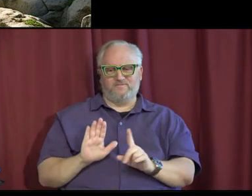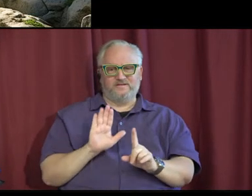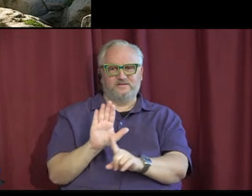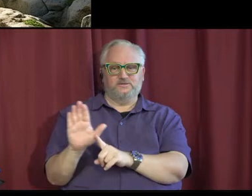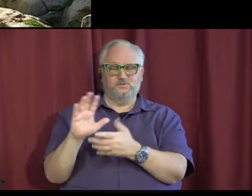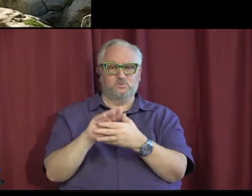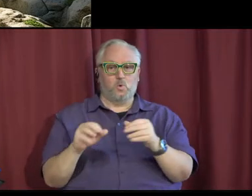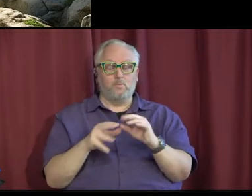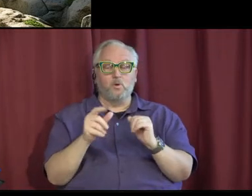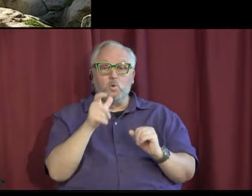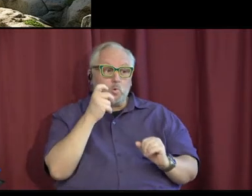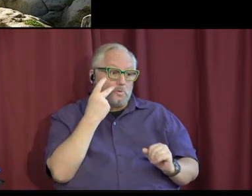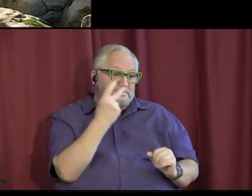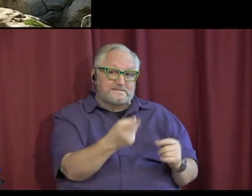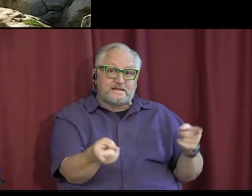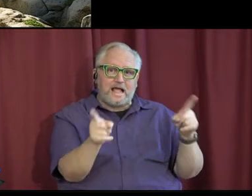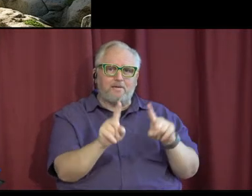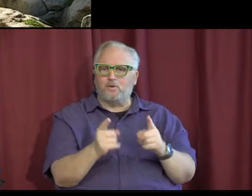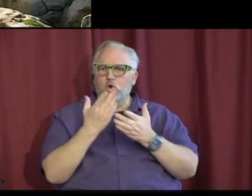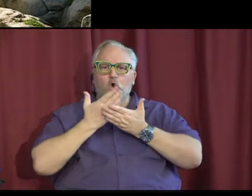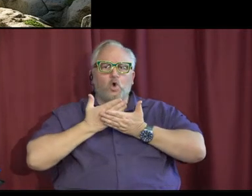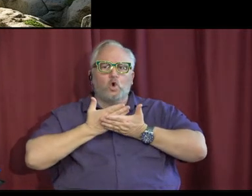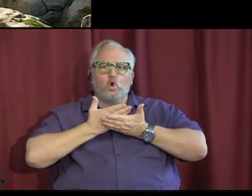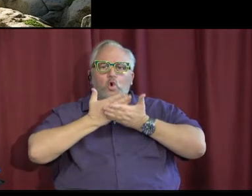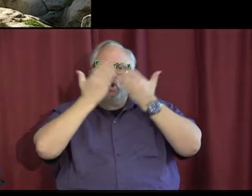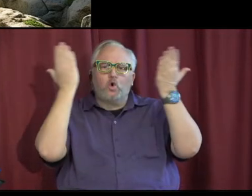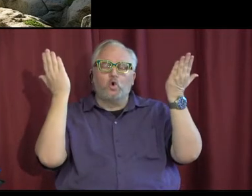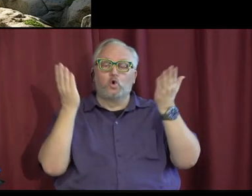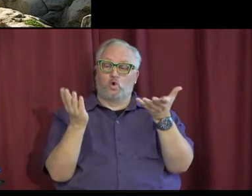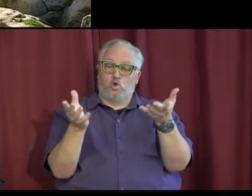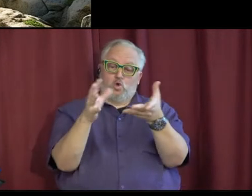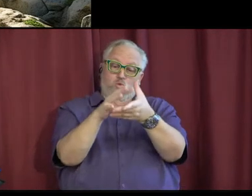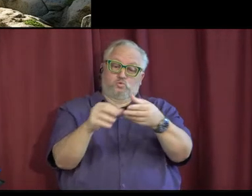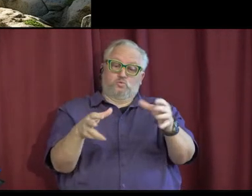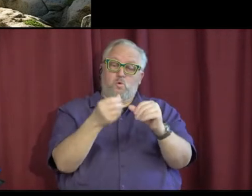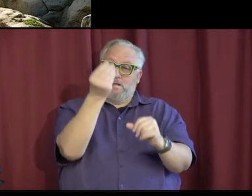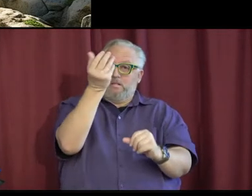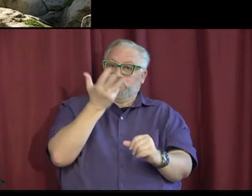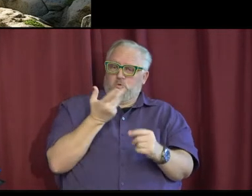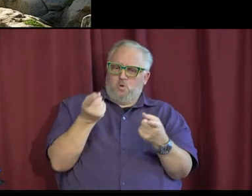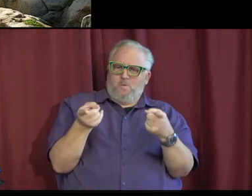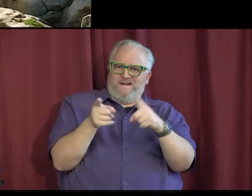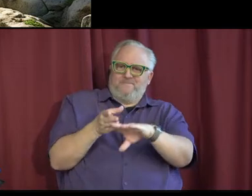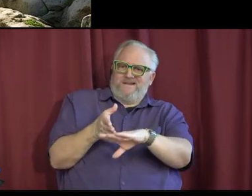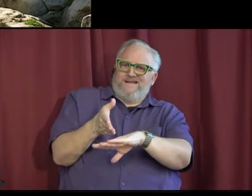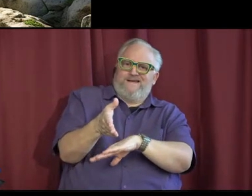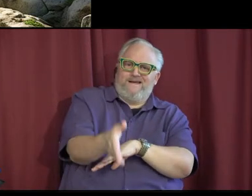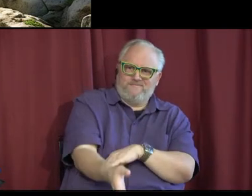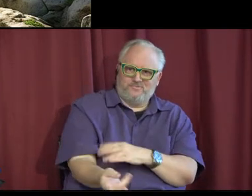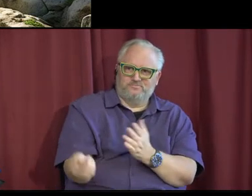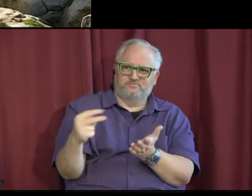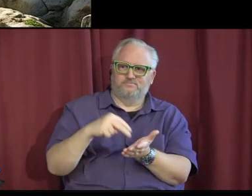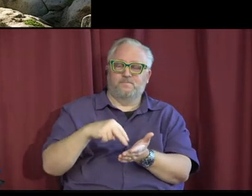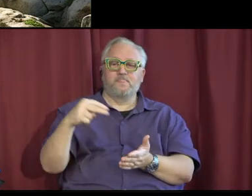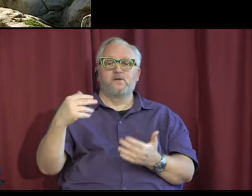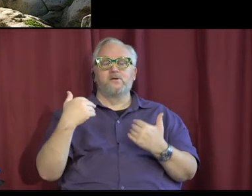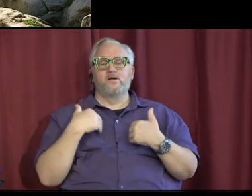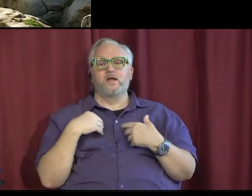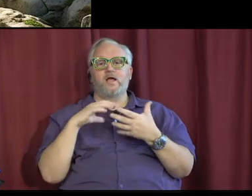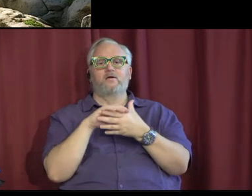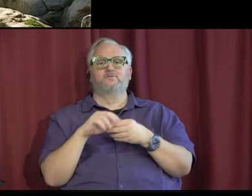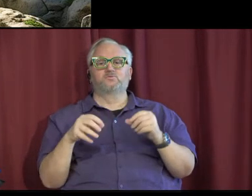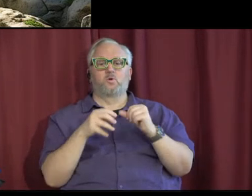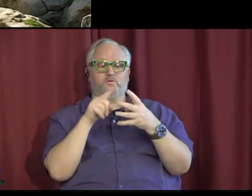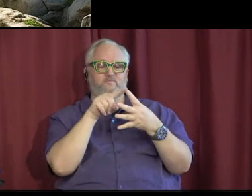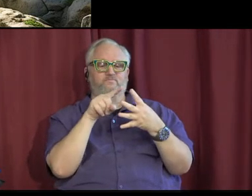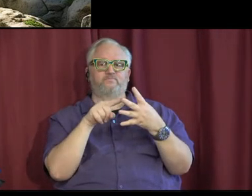it. The story only tells us what happens afterwards. And there are four different stories about